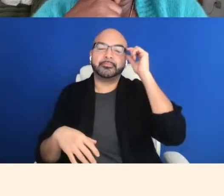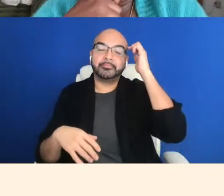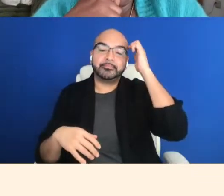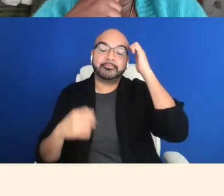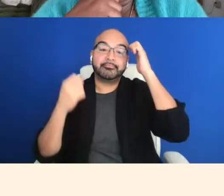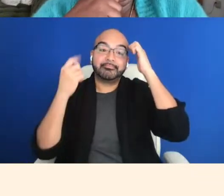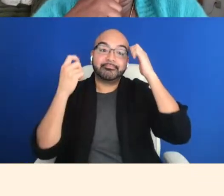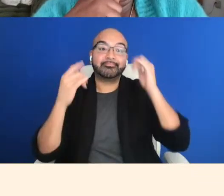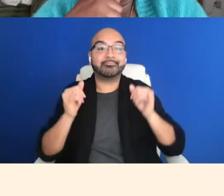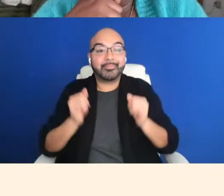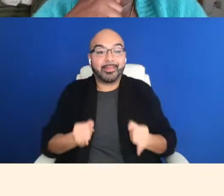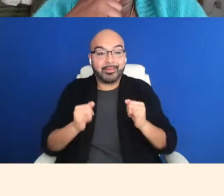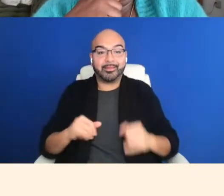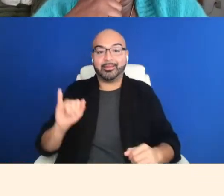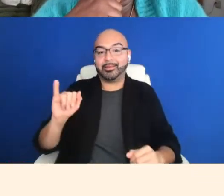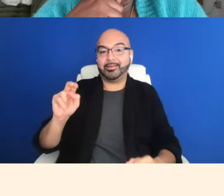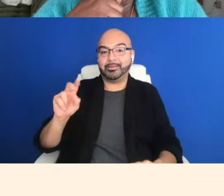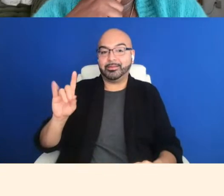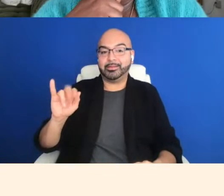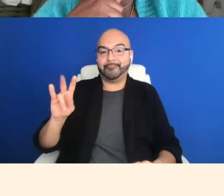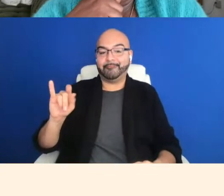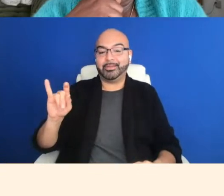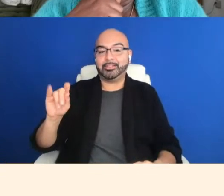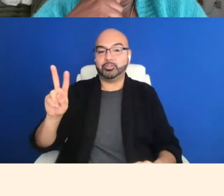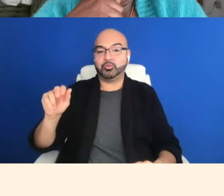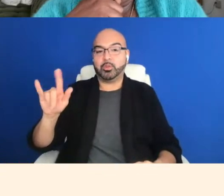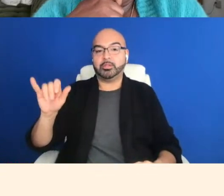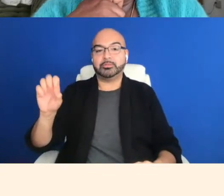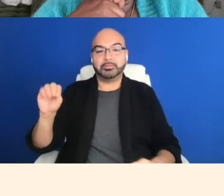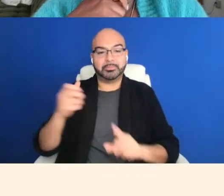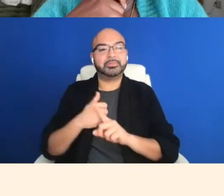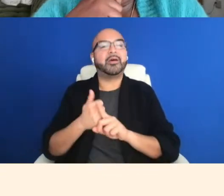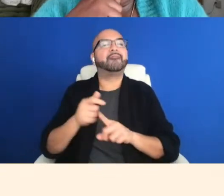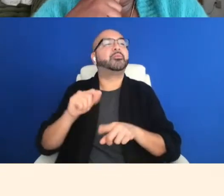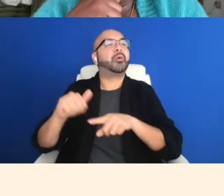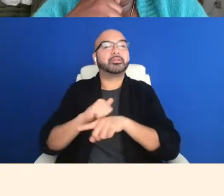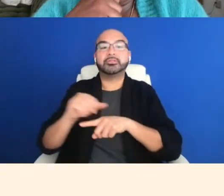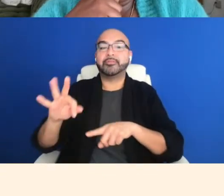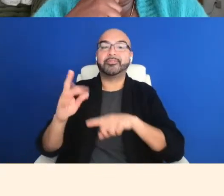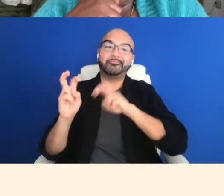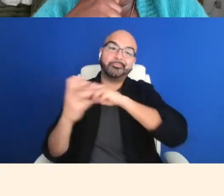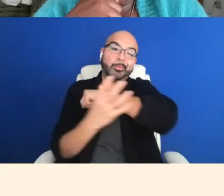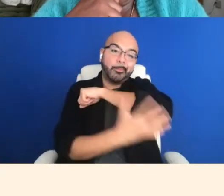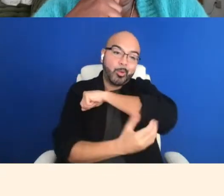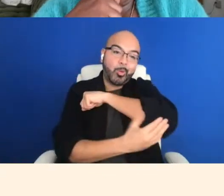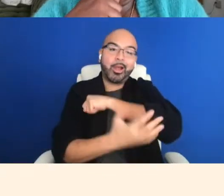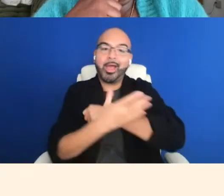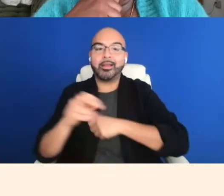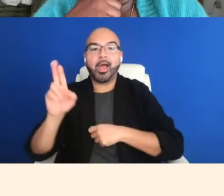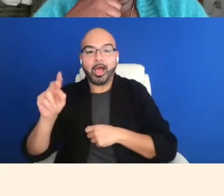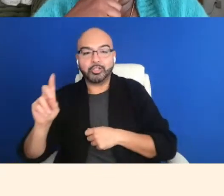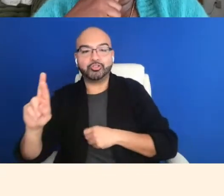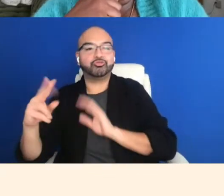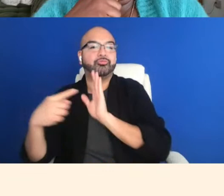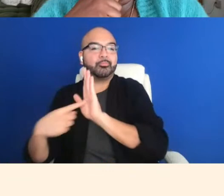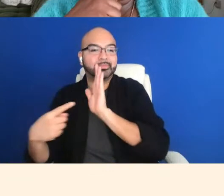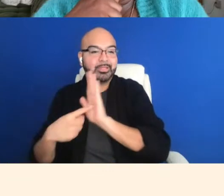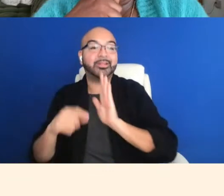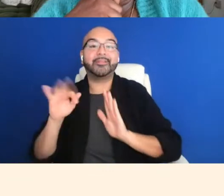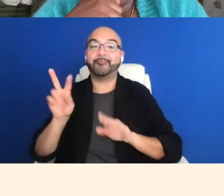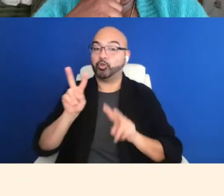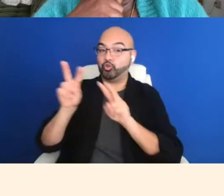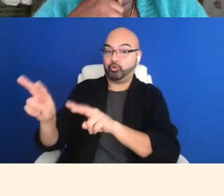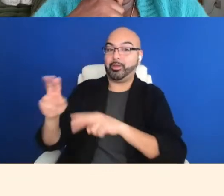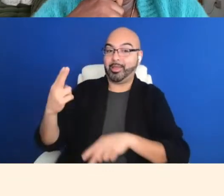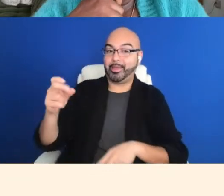individualism is a practice of the poor and the underrepresented. Because if you look at every hedge fund, every